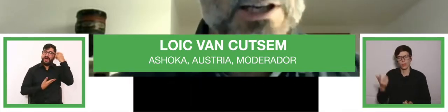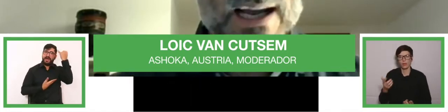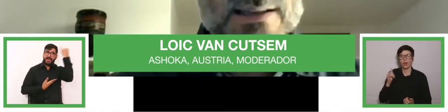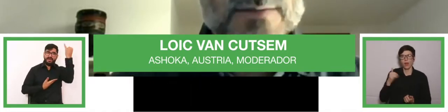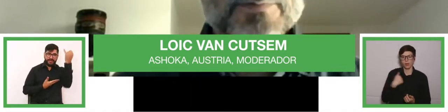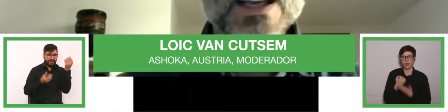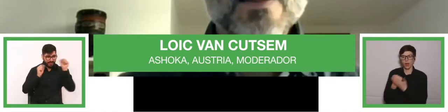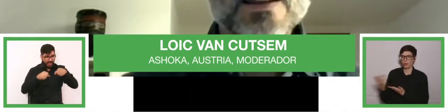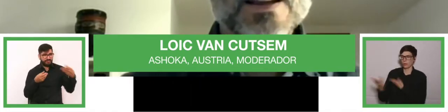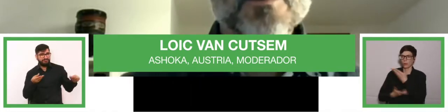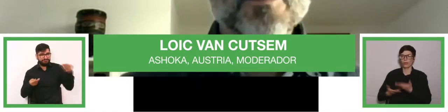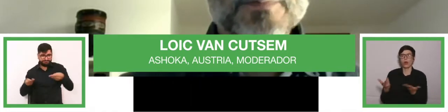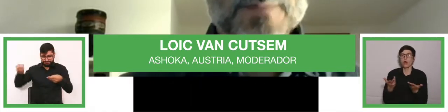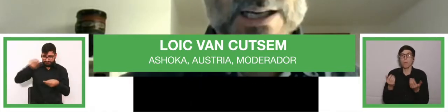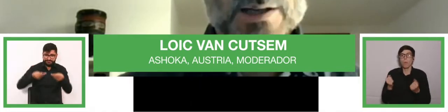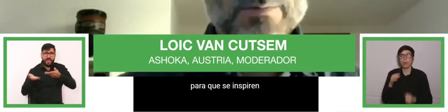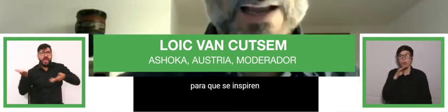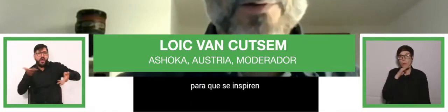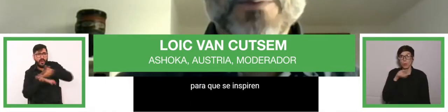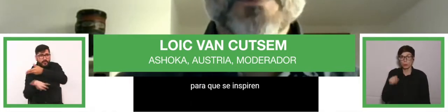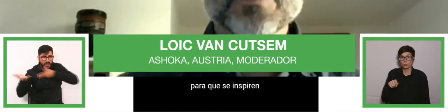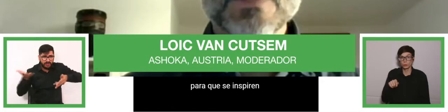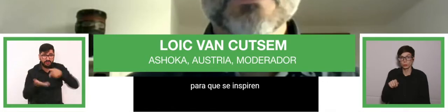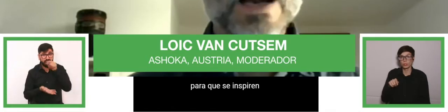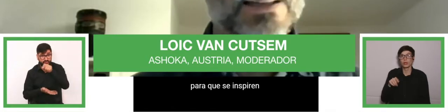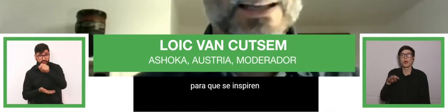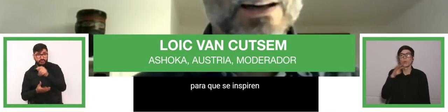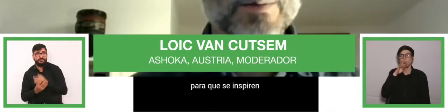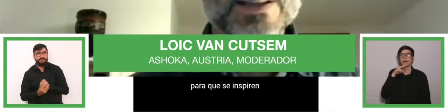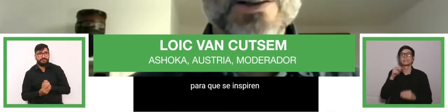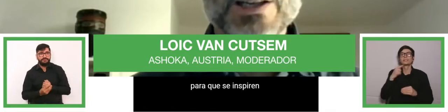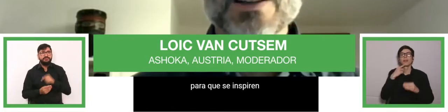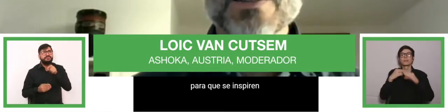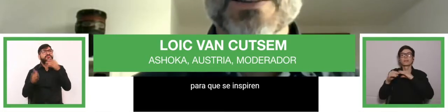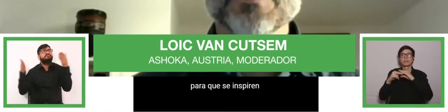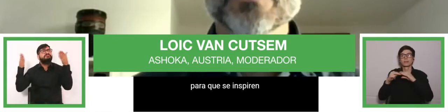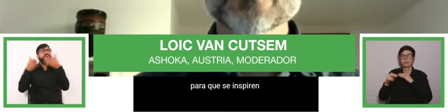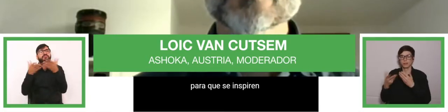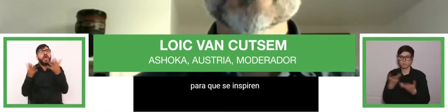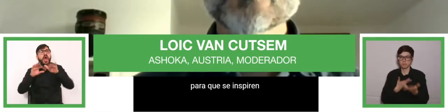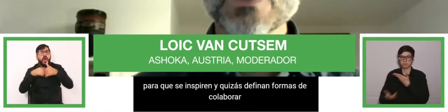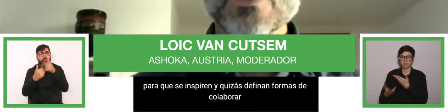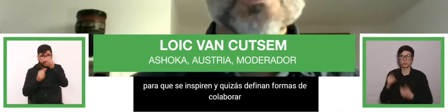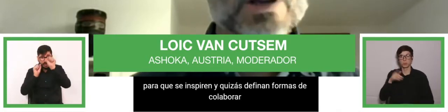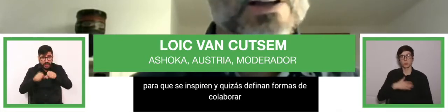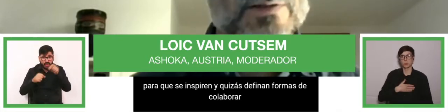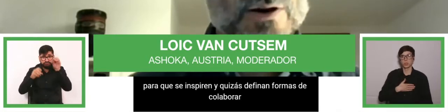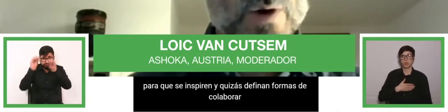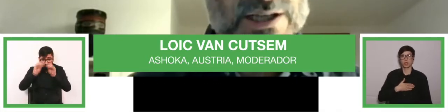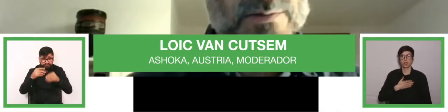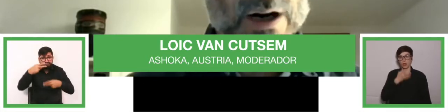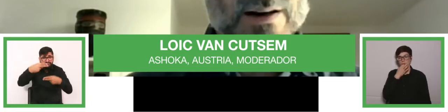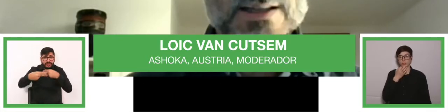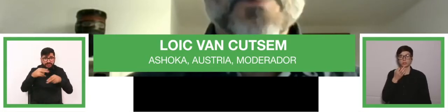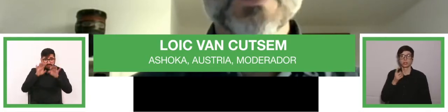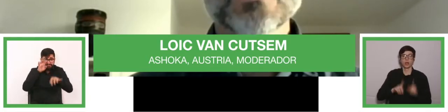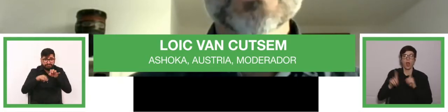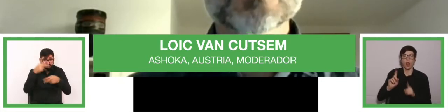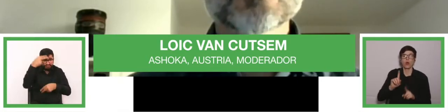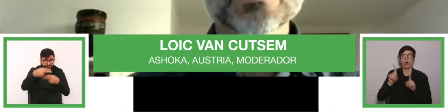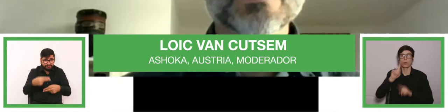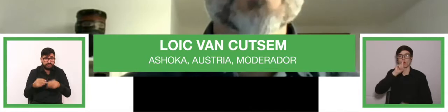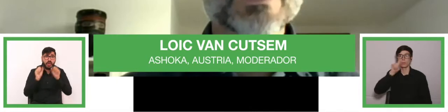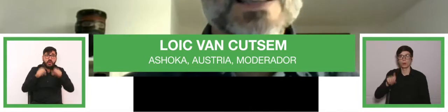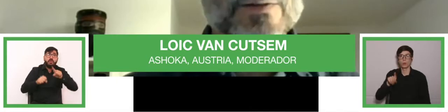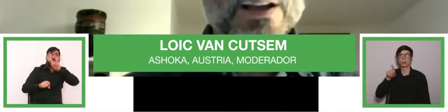the chat in the session platform to add any comments, questions. You can use the question box